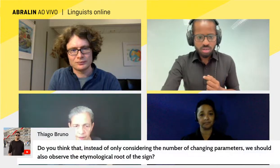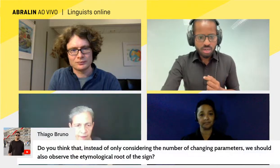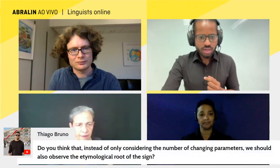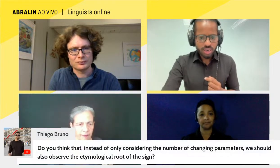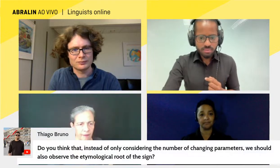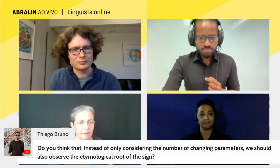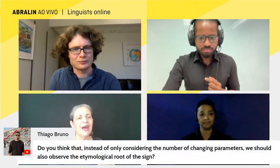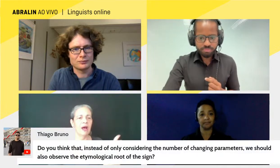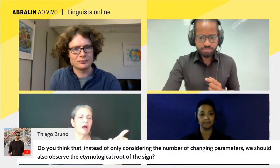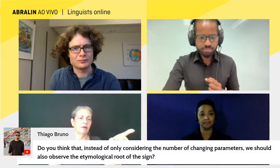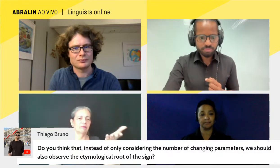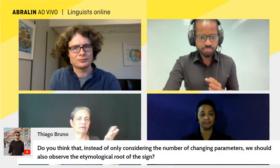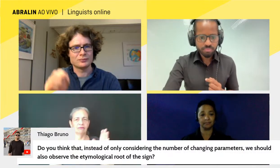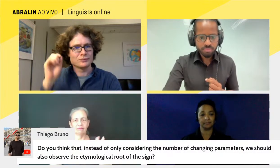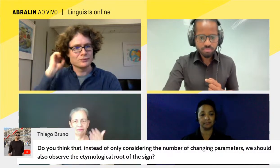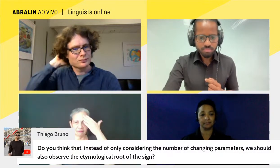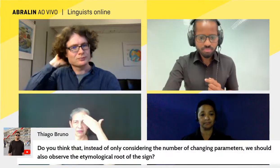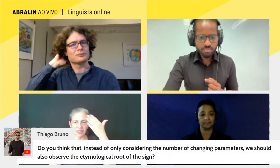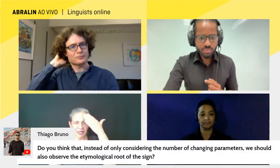Uh,